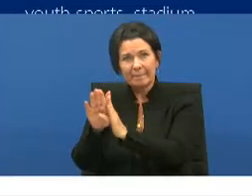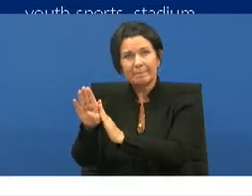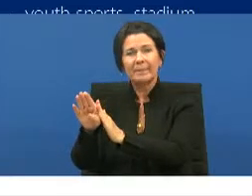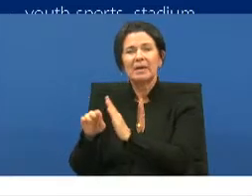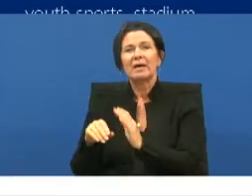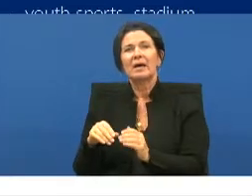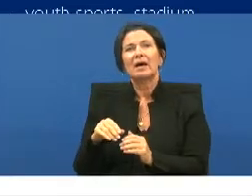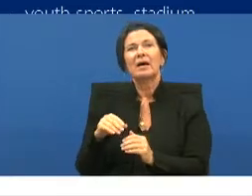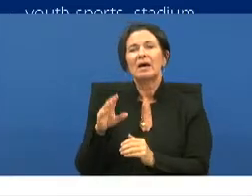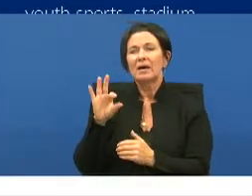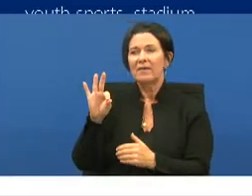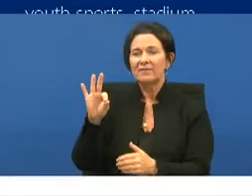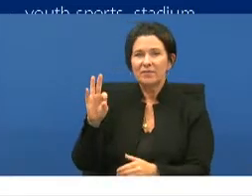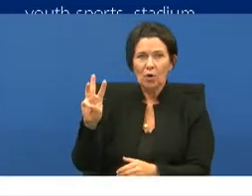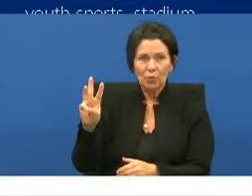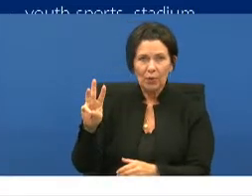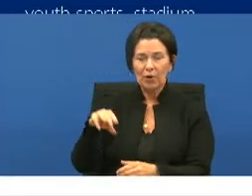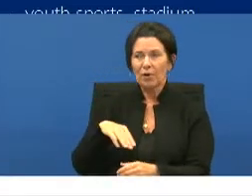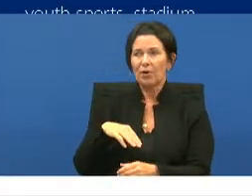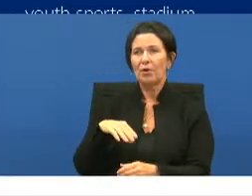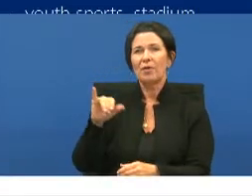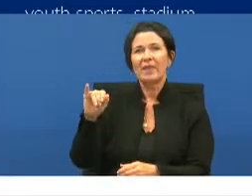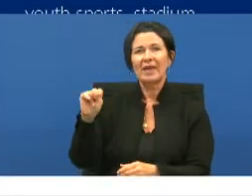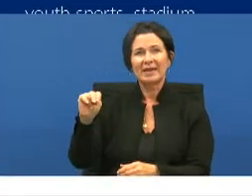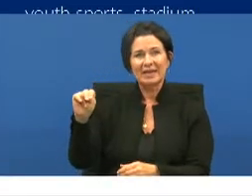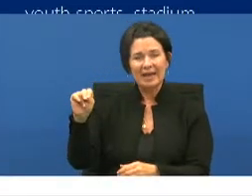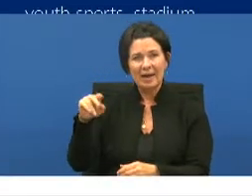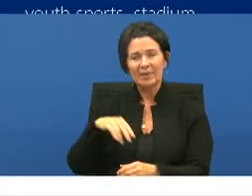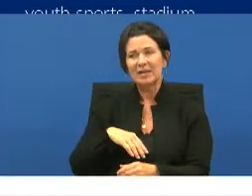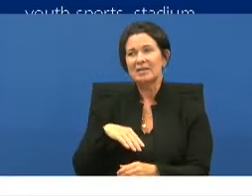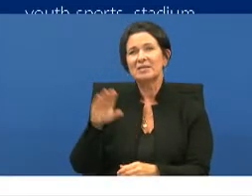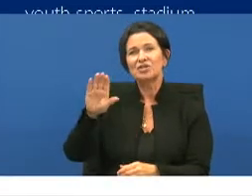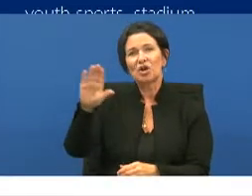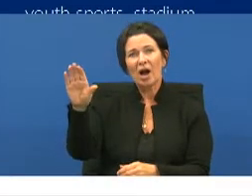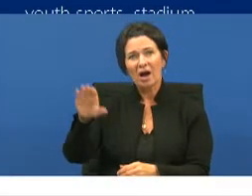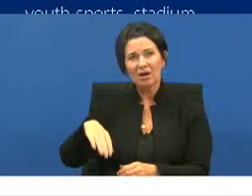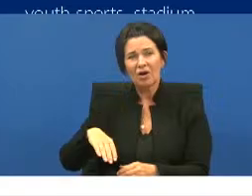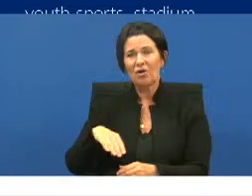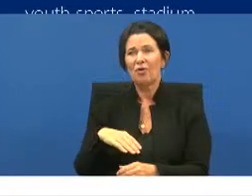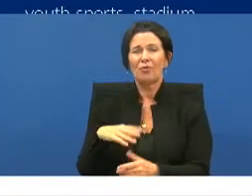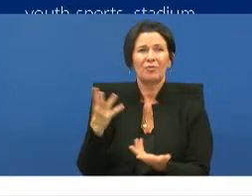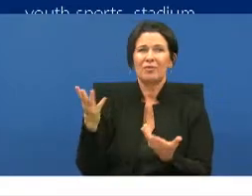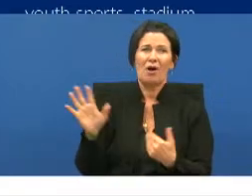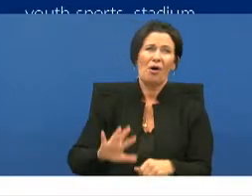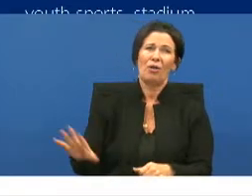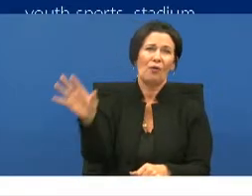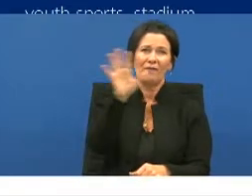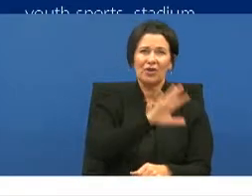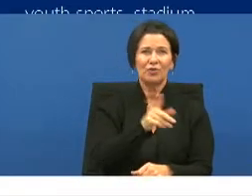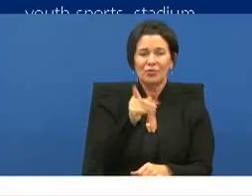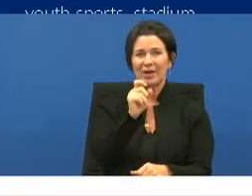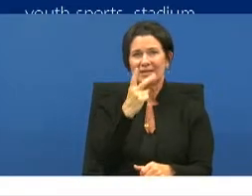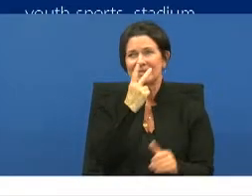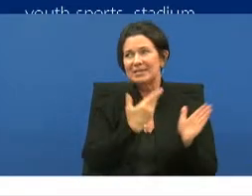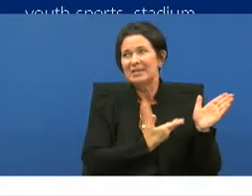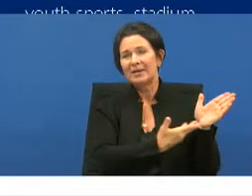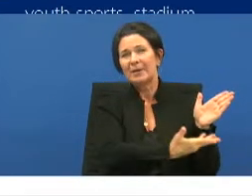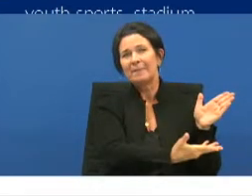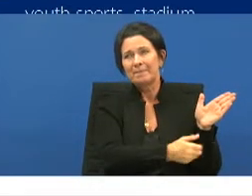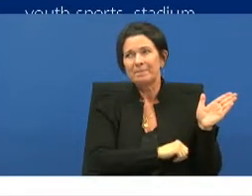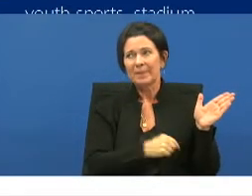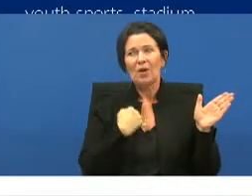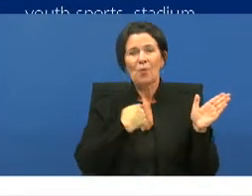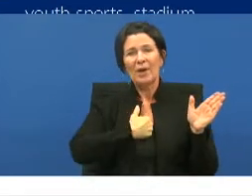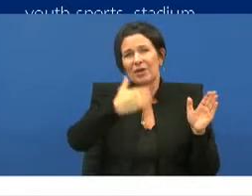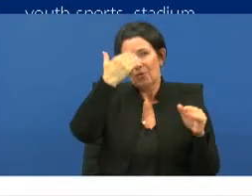the Omni in Fort Worth and Indianapolis and Chicago and many other places, large and small. We know Baton Rouge.